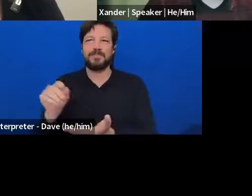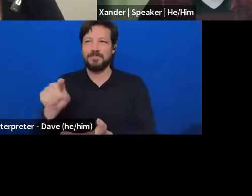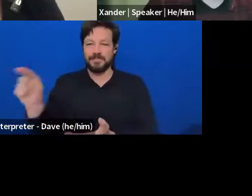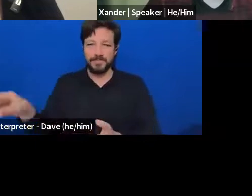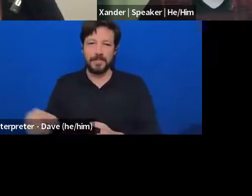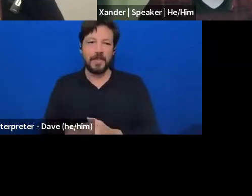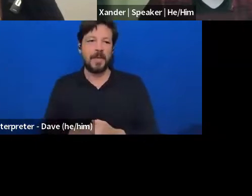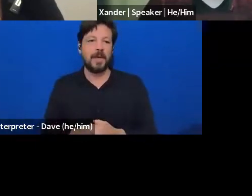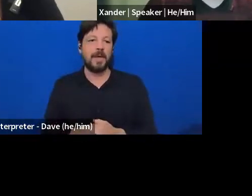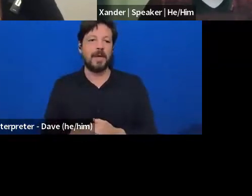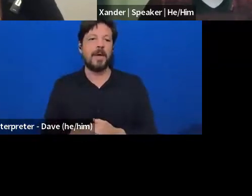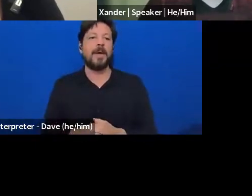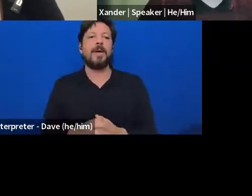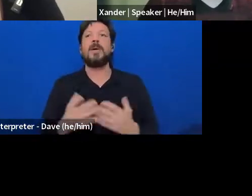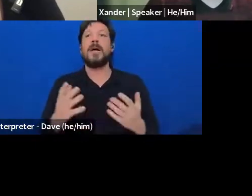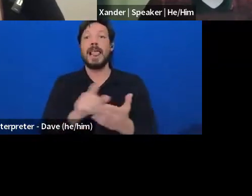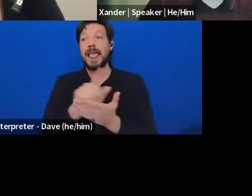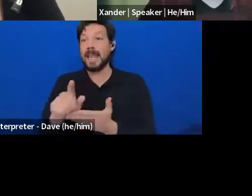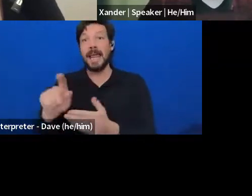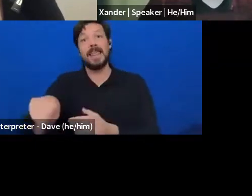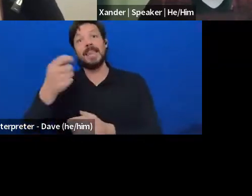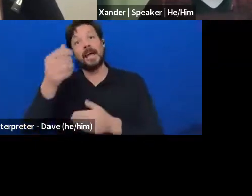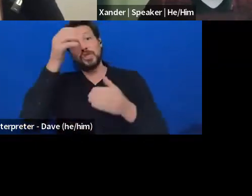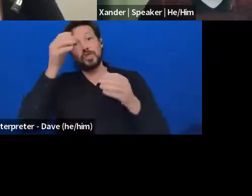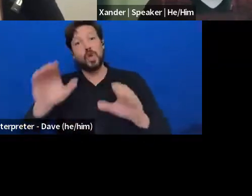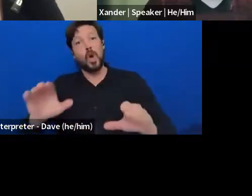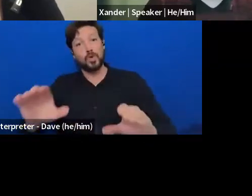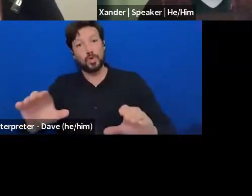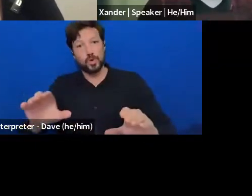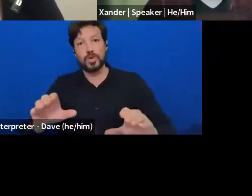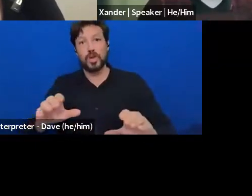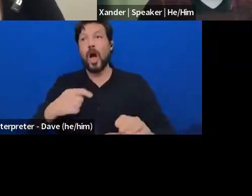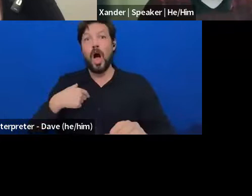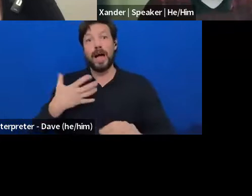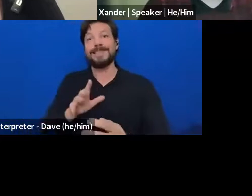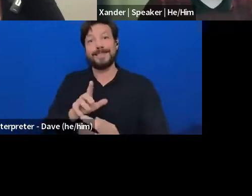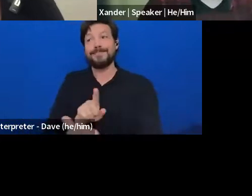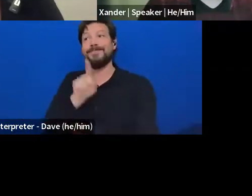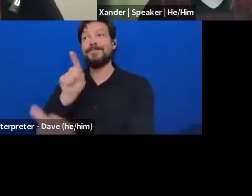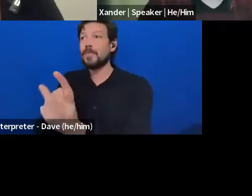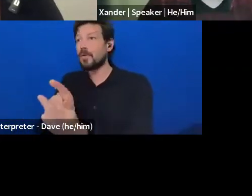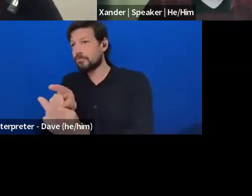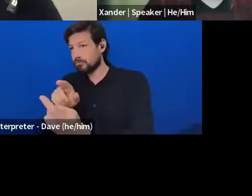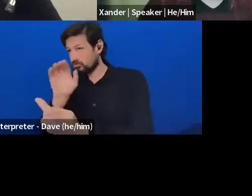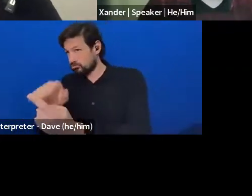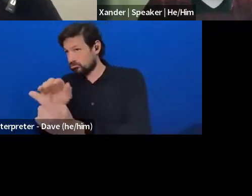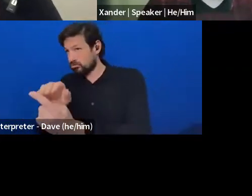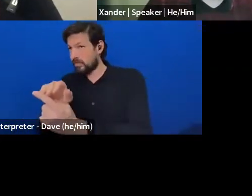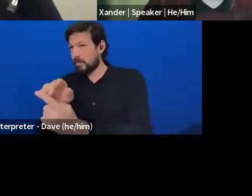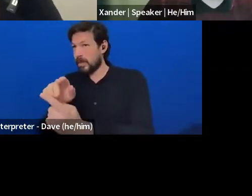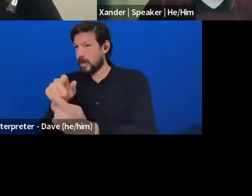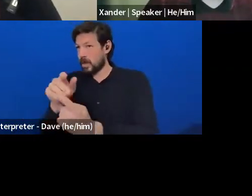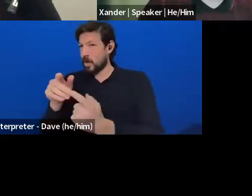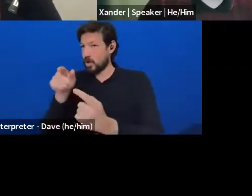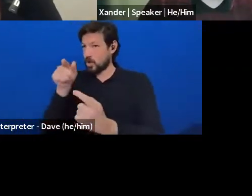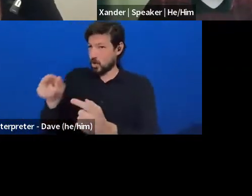eventually, when the next coach came in for the following year, me going to him and going, hey, you know more about where I'm at football than I